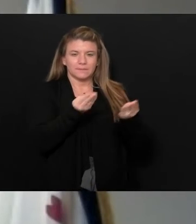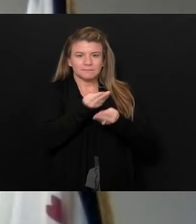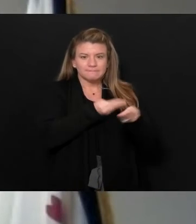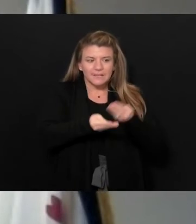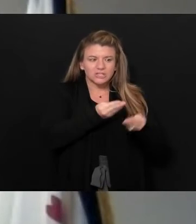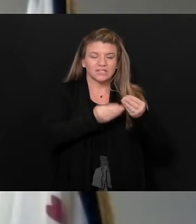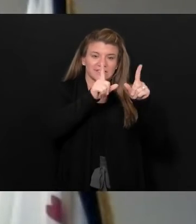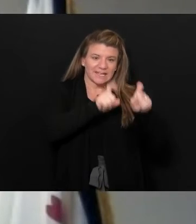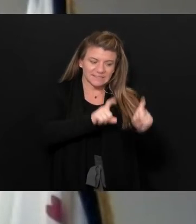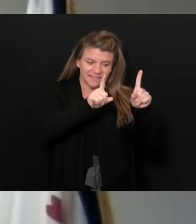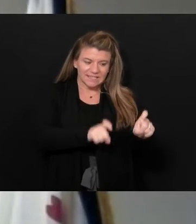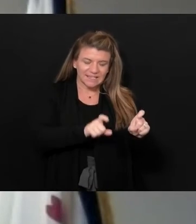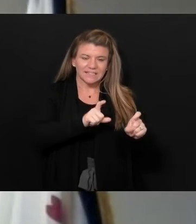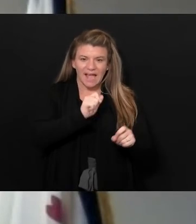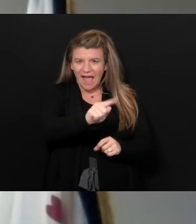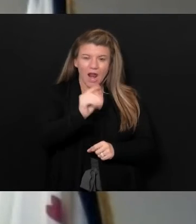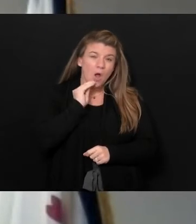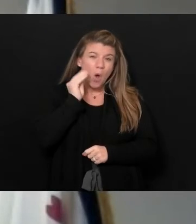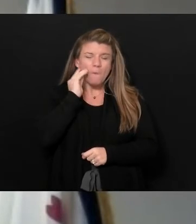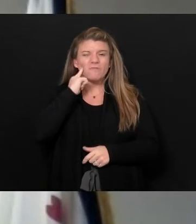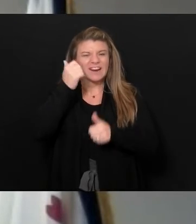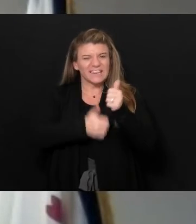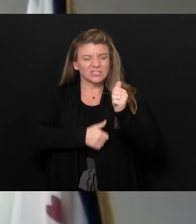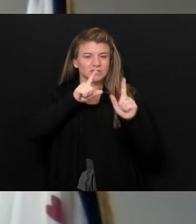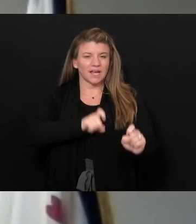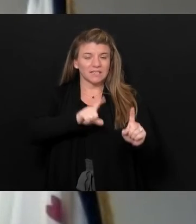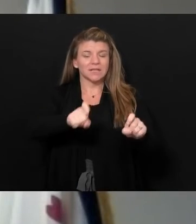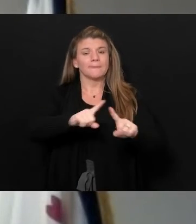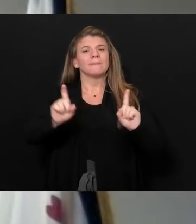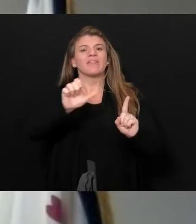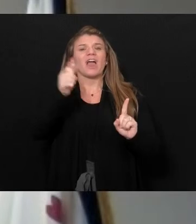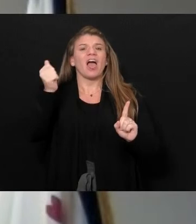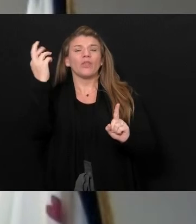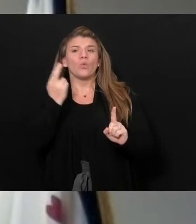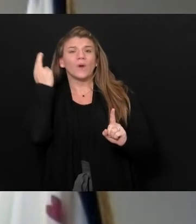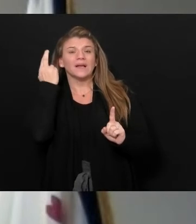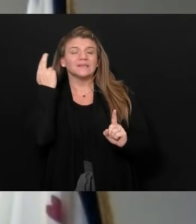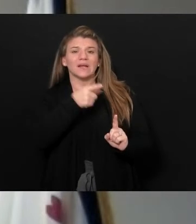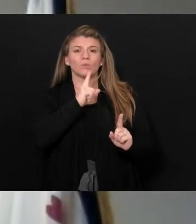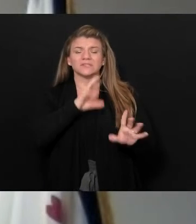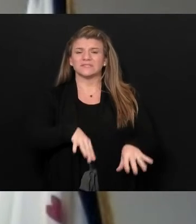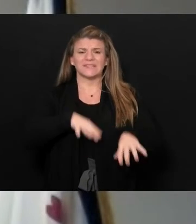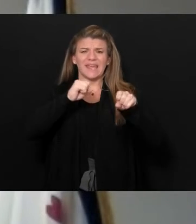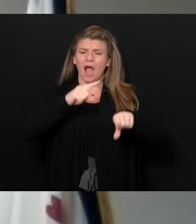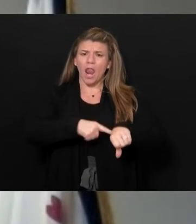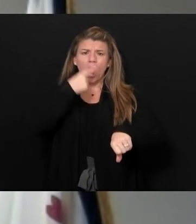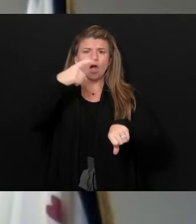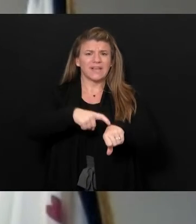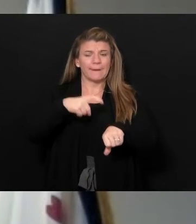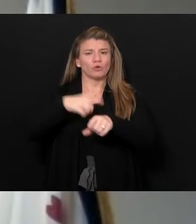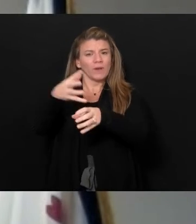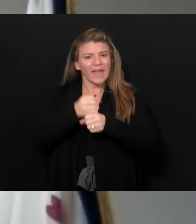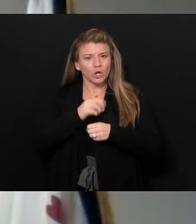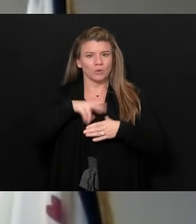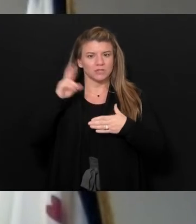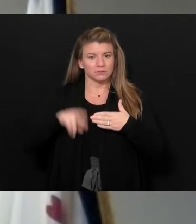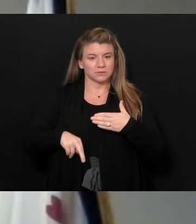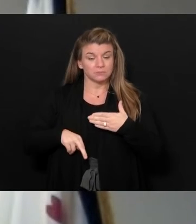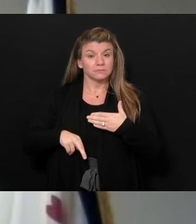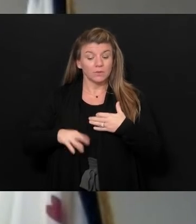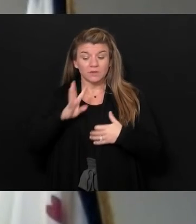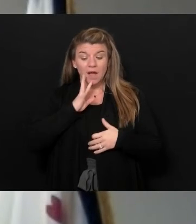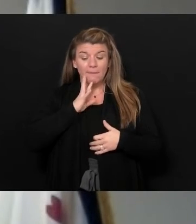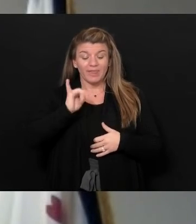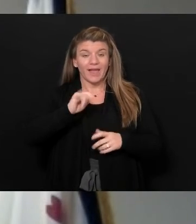regard to testing per test. But the other reason was it was taking a long time to get results back. We've talked